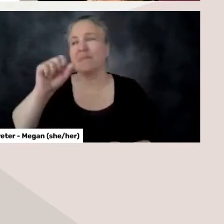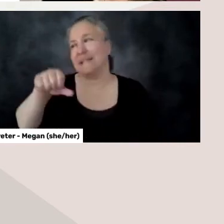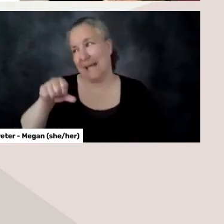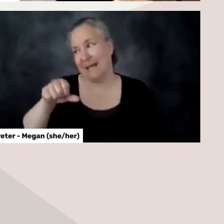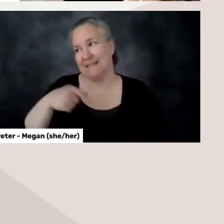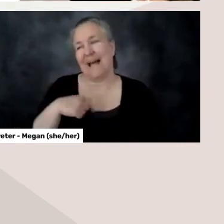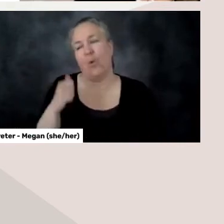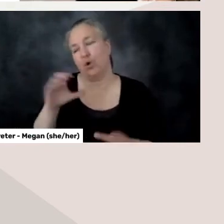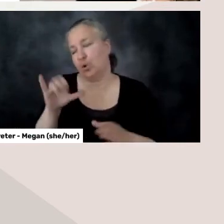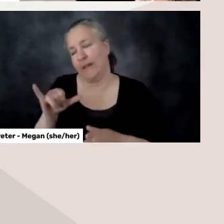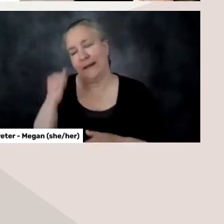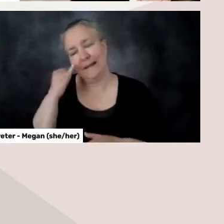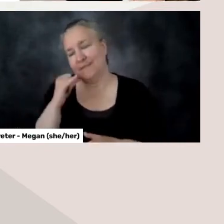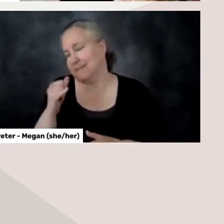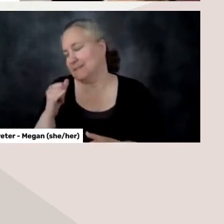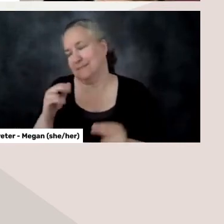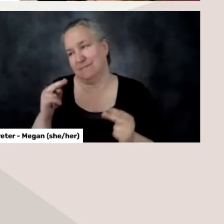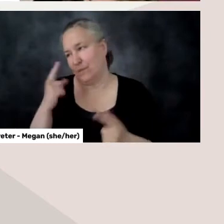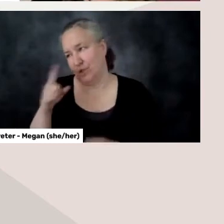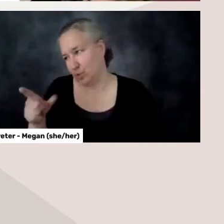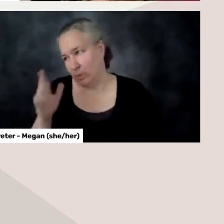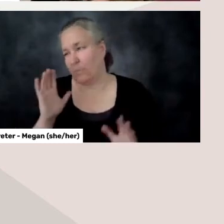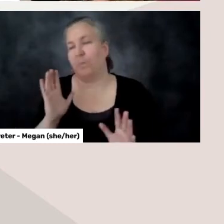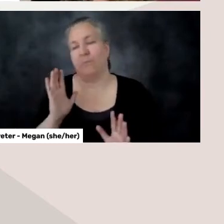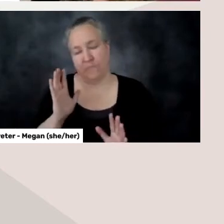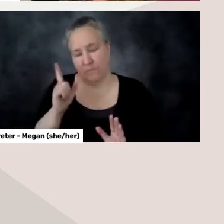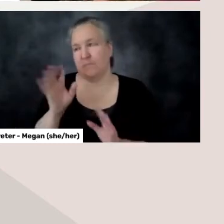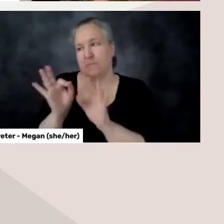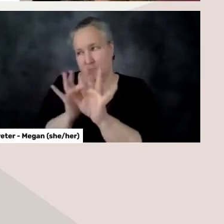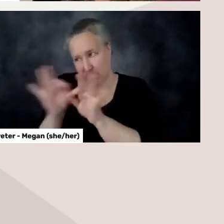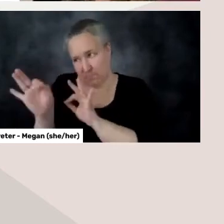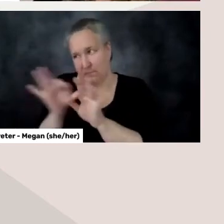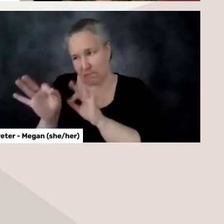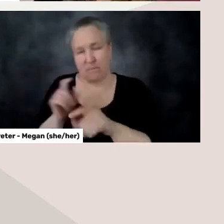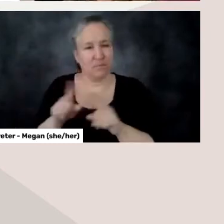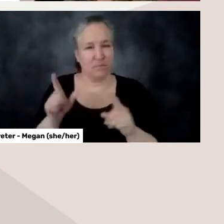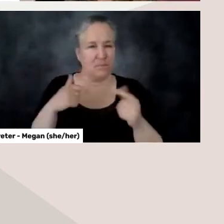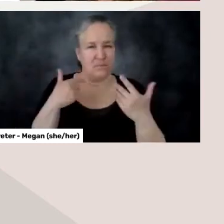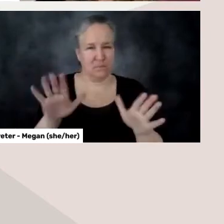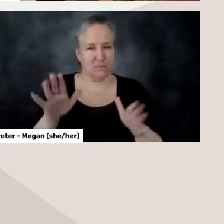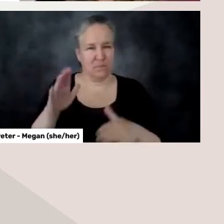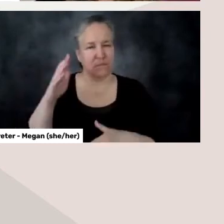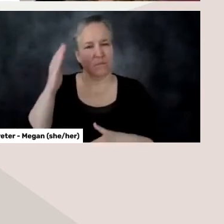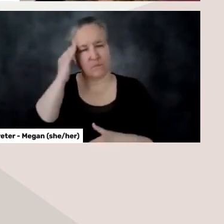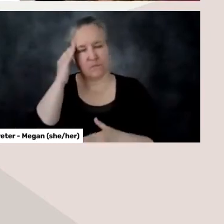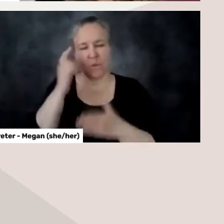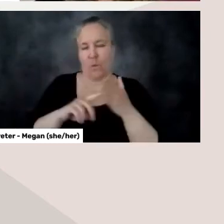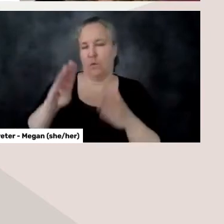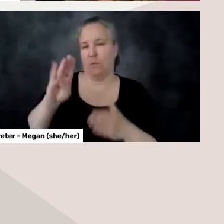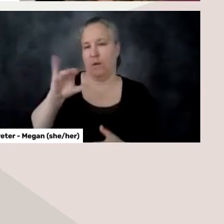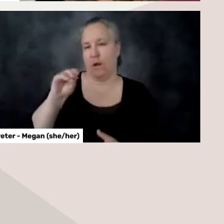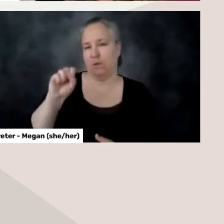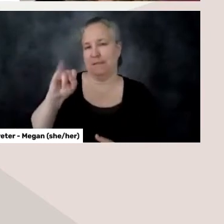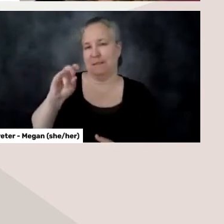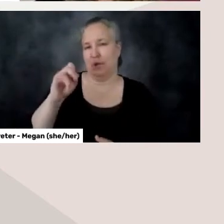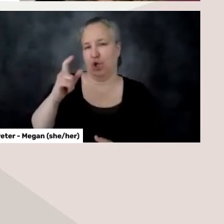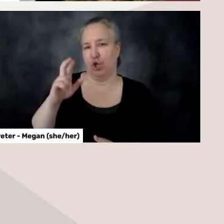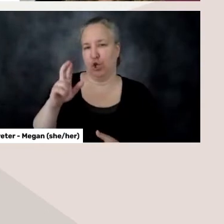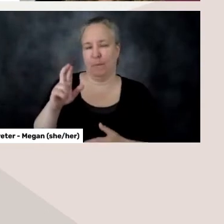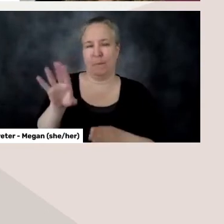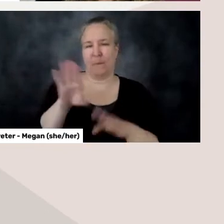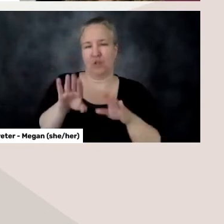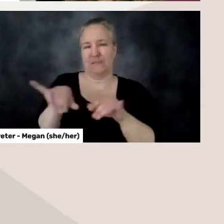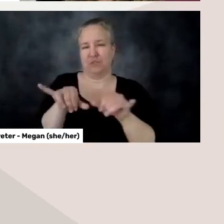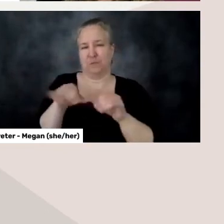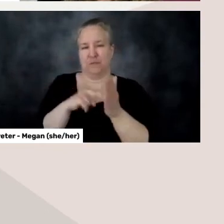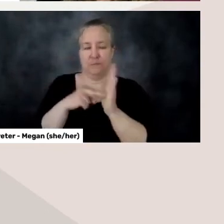wouldn't have did it if it's not, I'll explain it to you. But I already knew what a biosimilar was. So, and even the